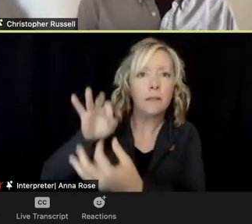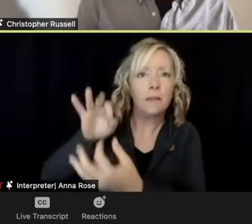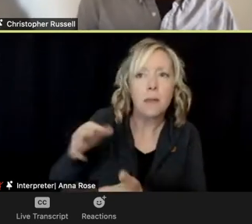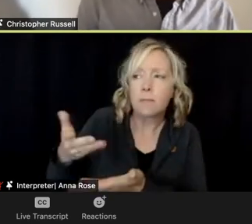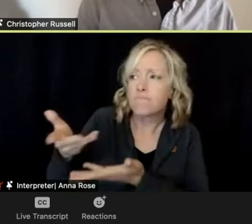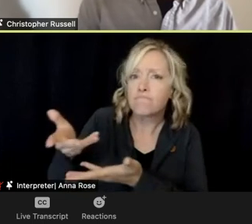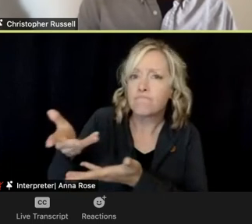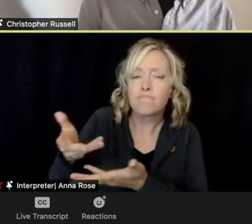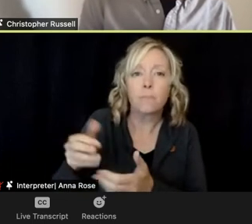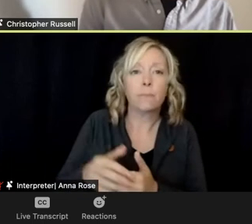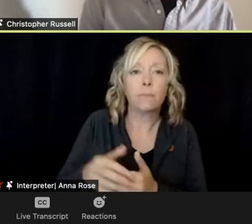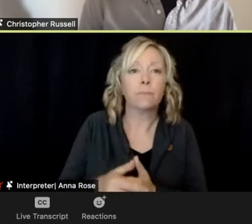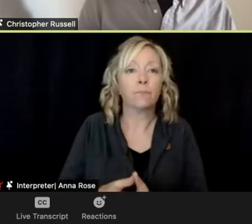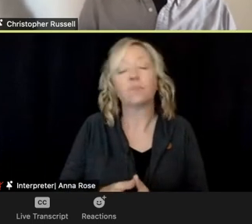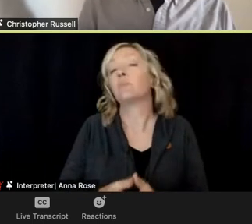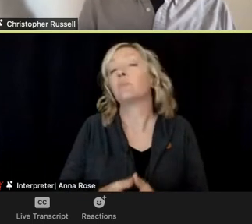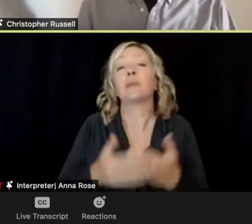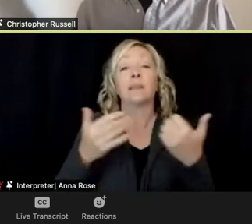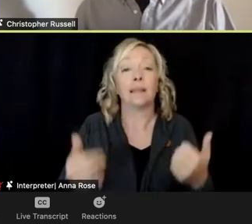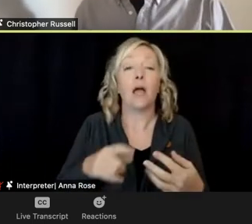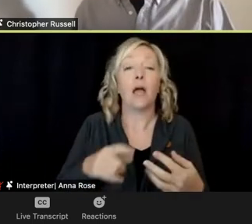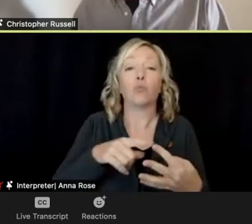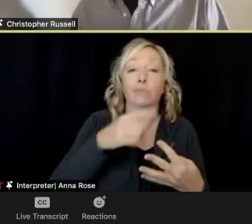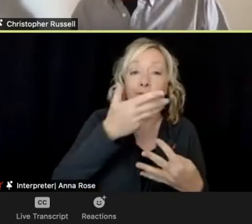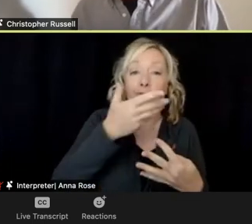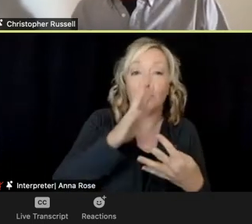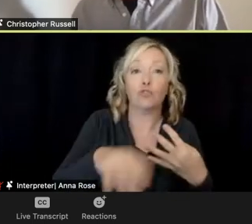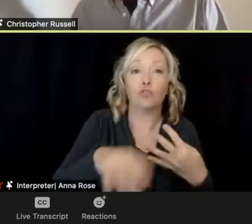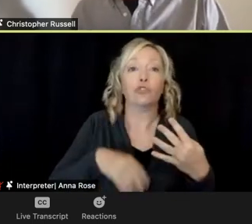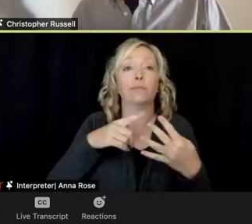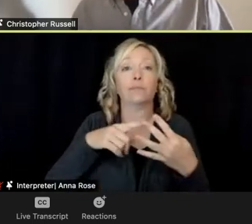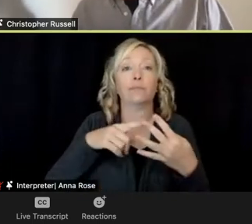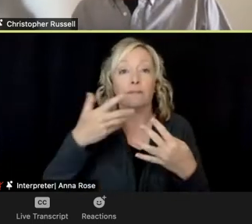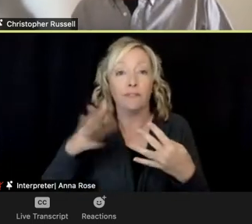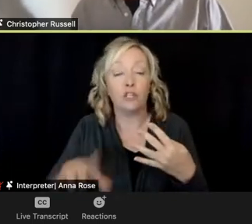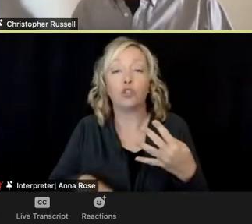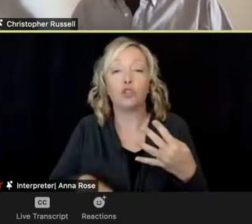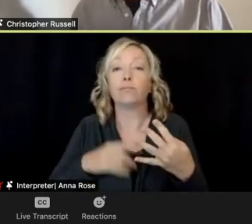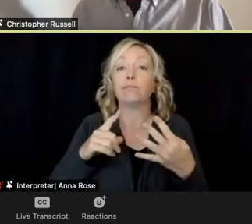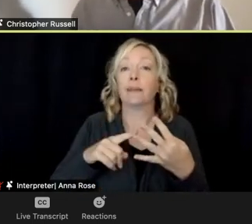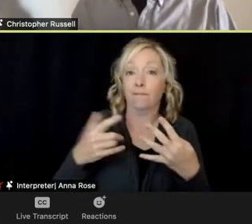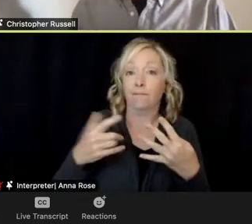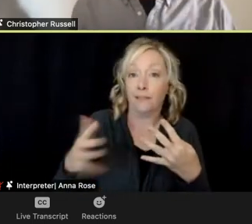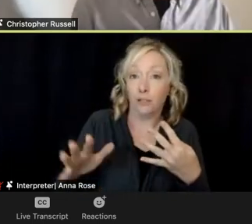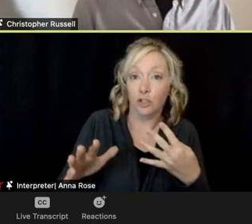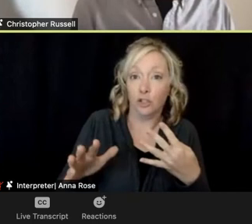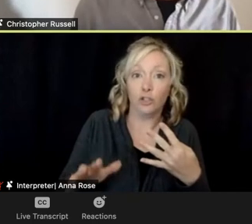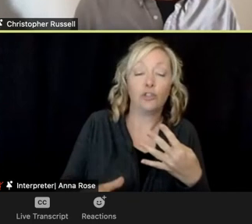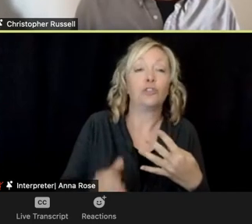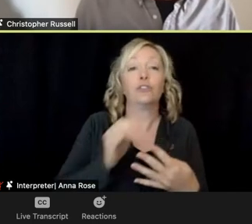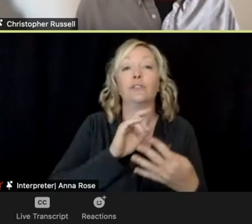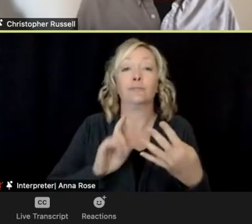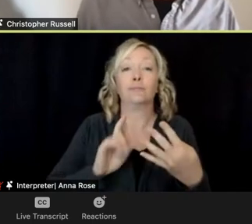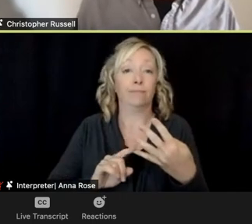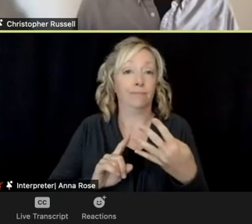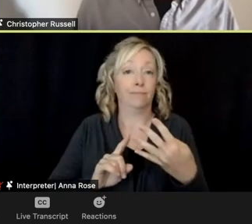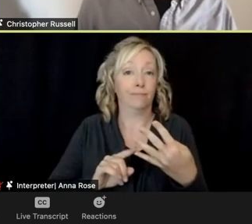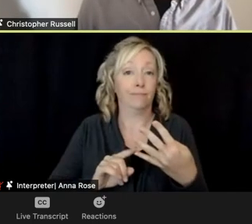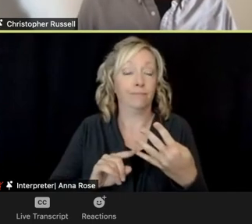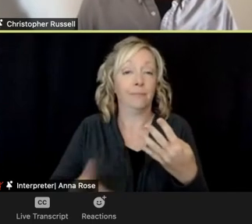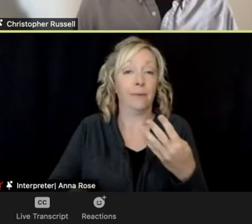have habituation, association, and then you're showing that with an anticipatory shift, then you can inject the element